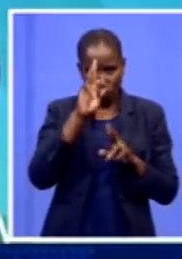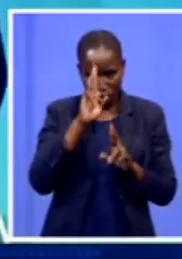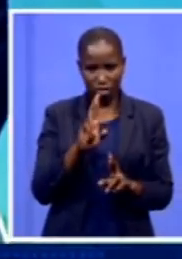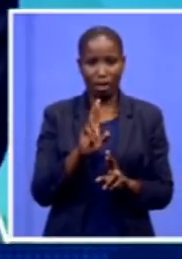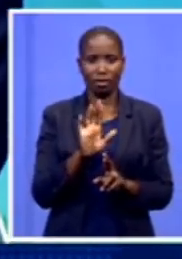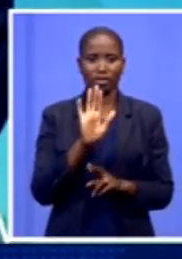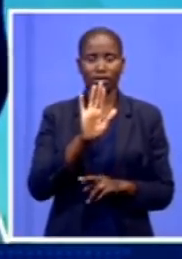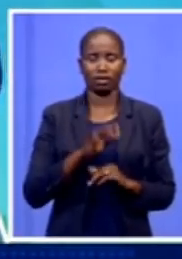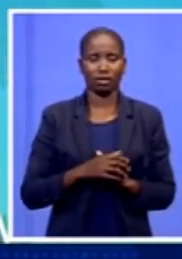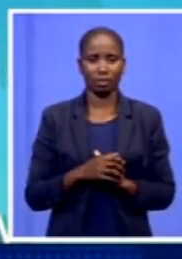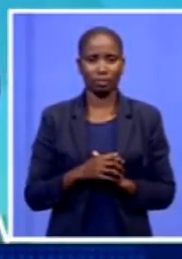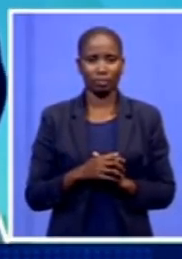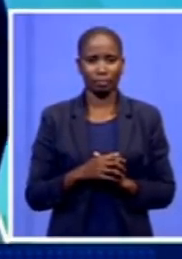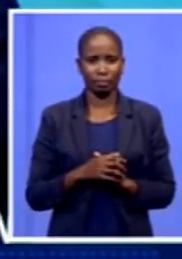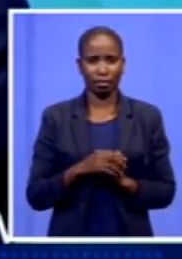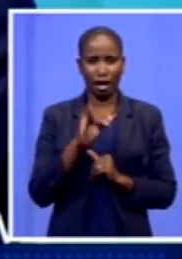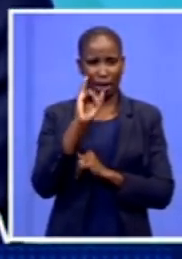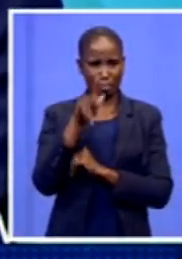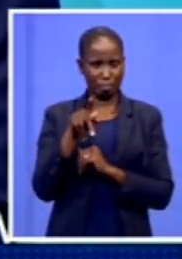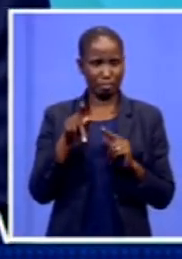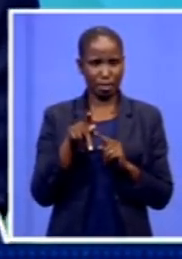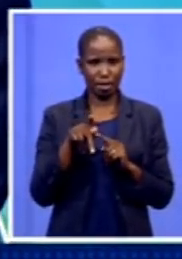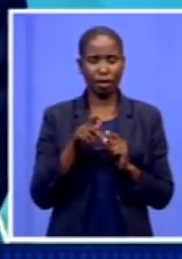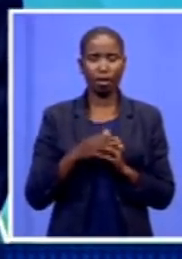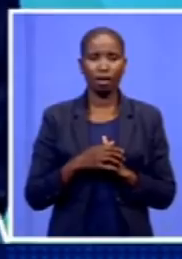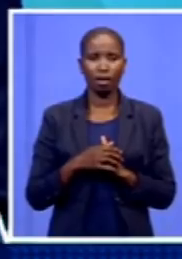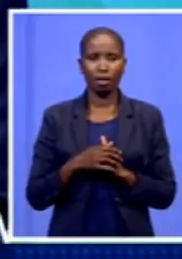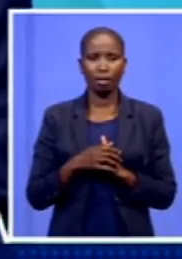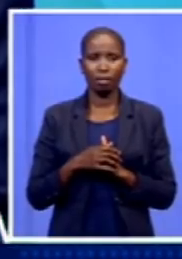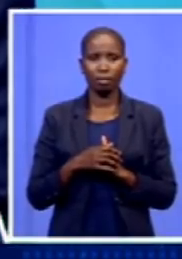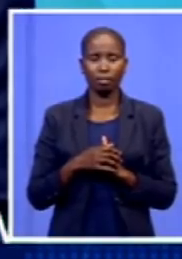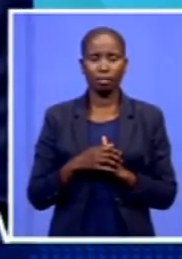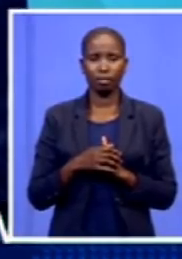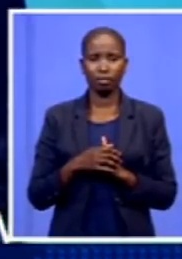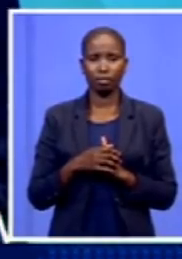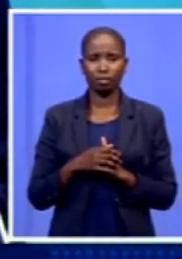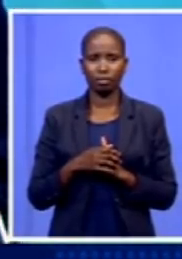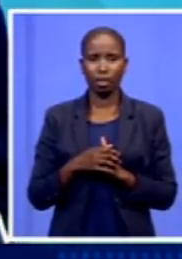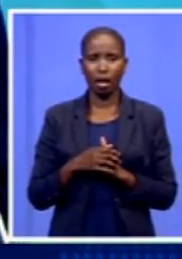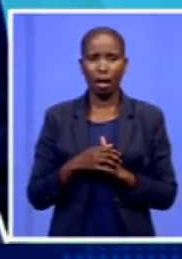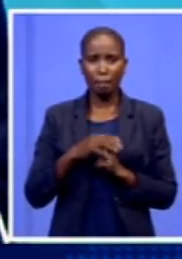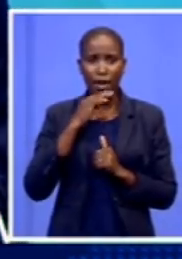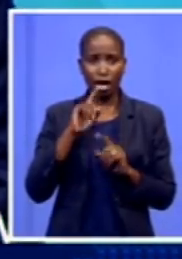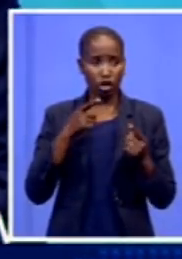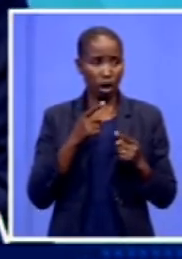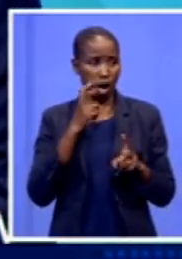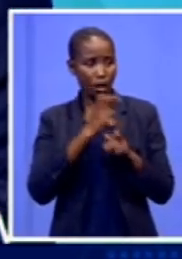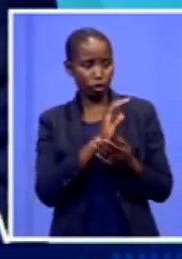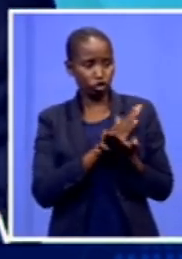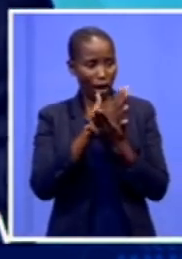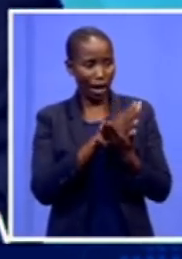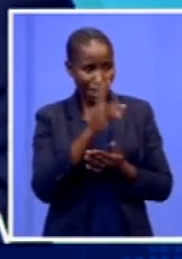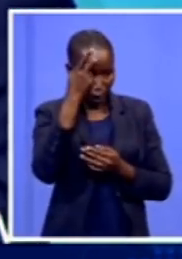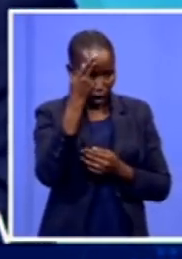IP should never be a brake on the dissemination of knowledge, and that's the way forward. I think the idea of